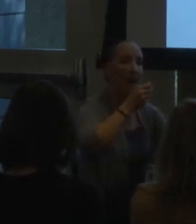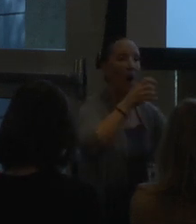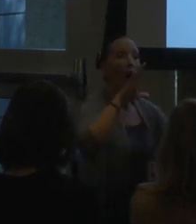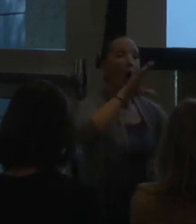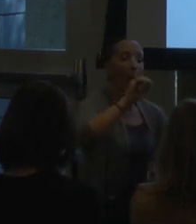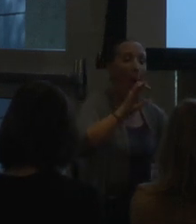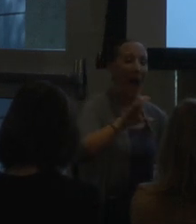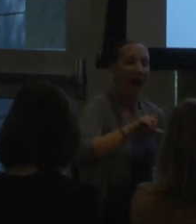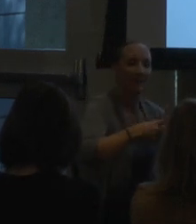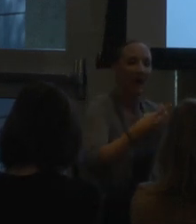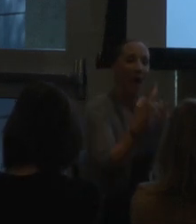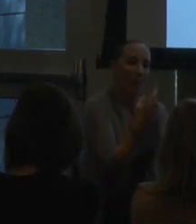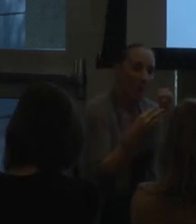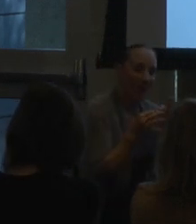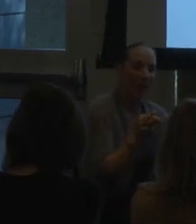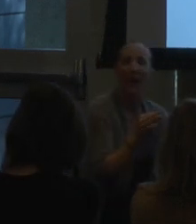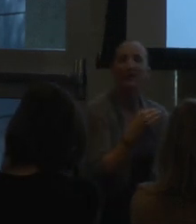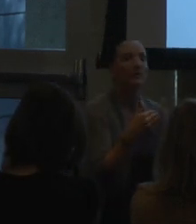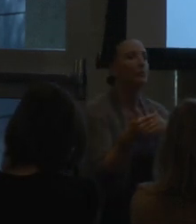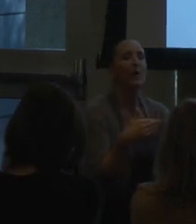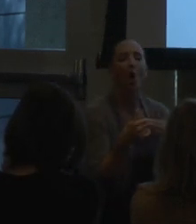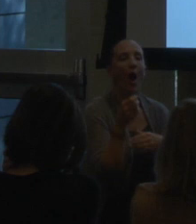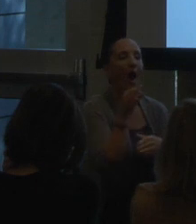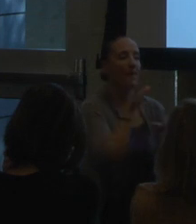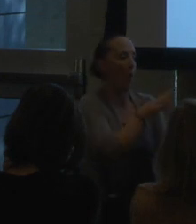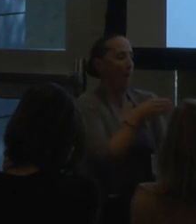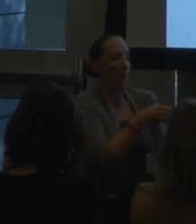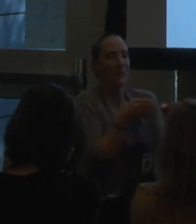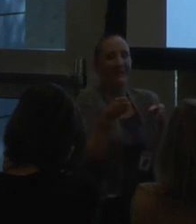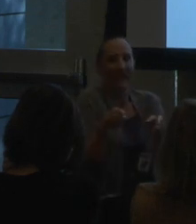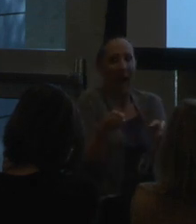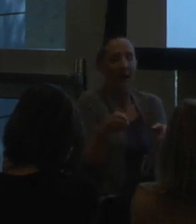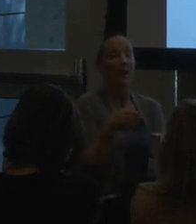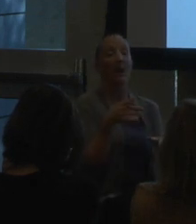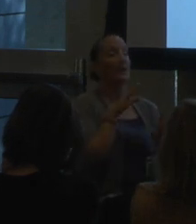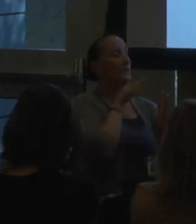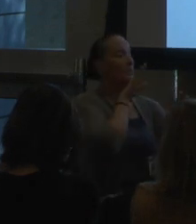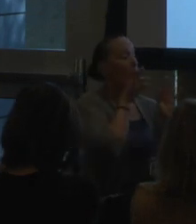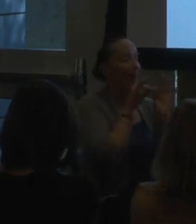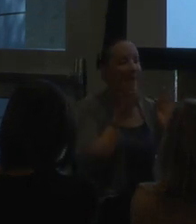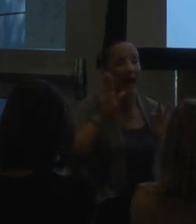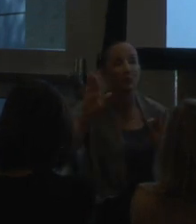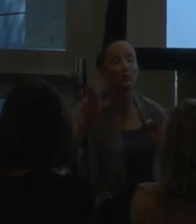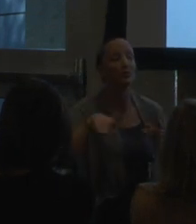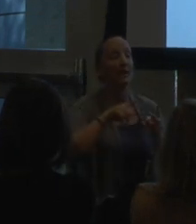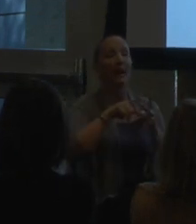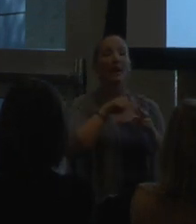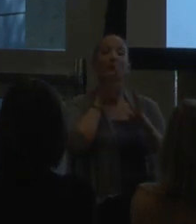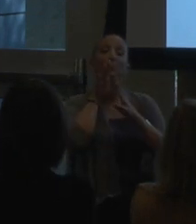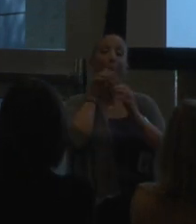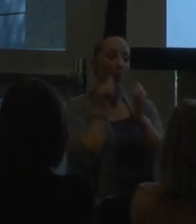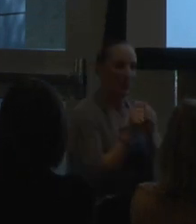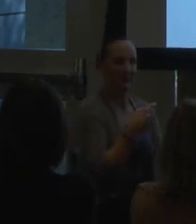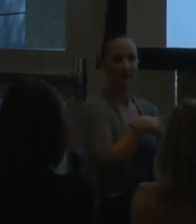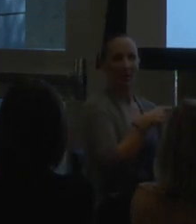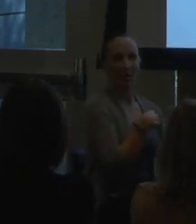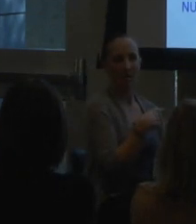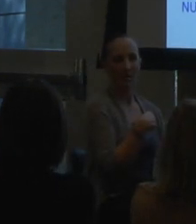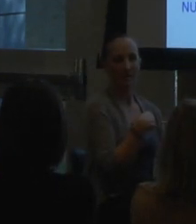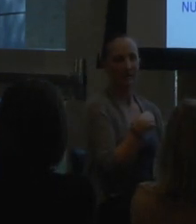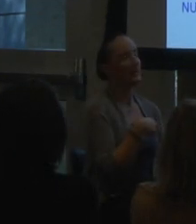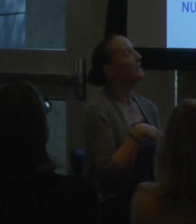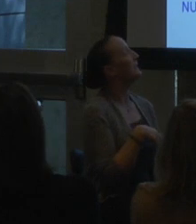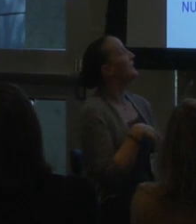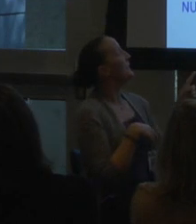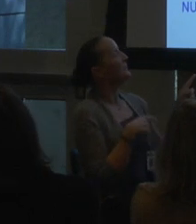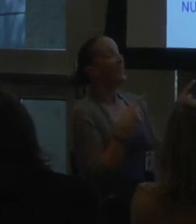two languages, happens regardless of the modality of your languages. It happens for spoken language as well as spoken and sign language.